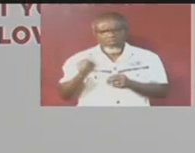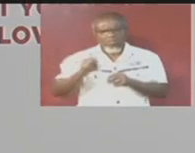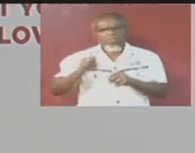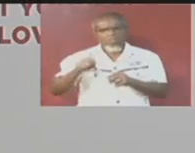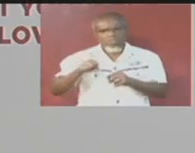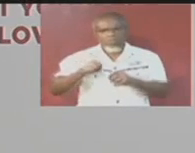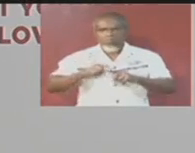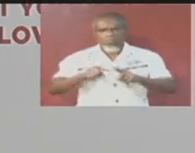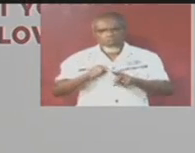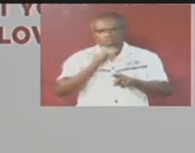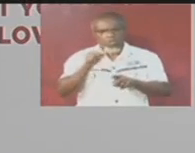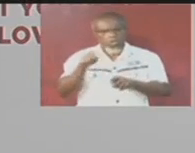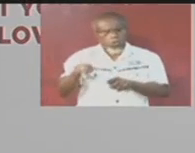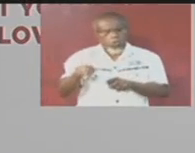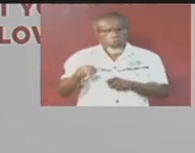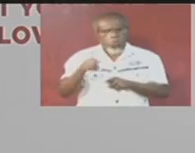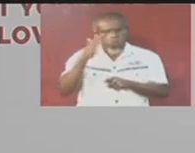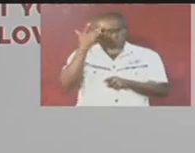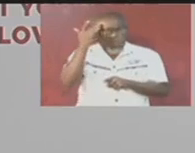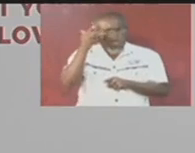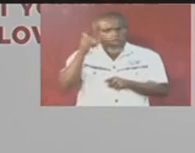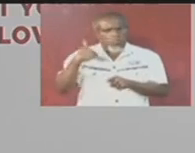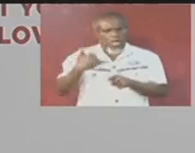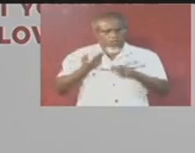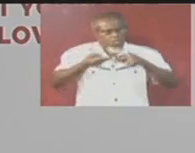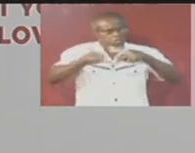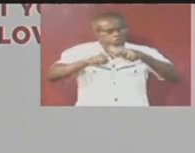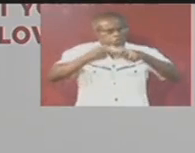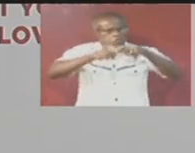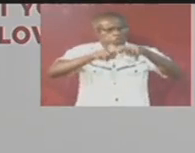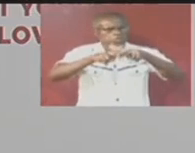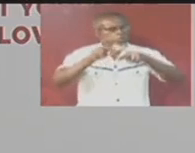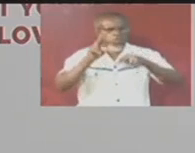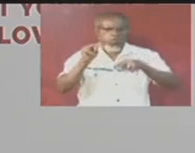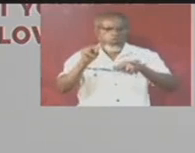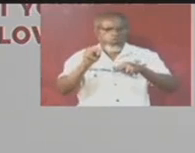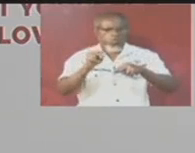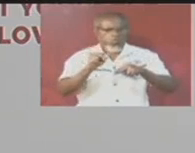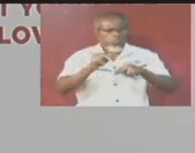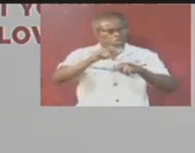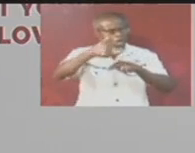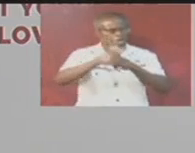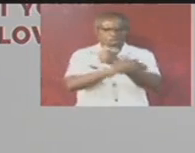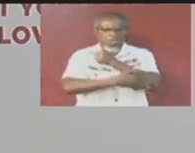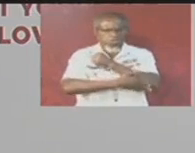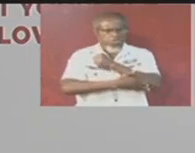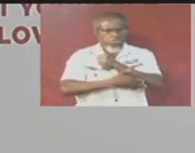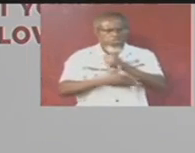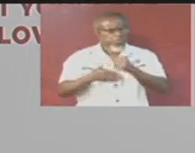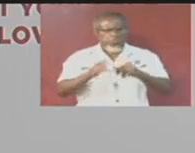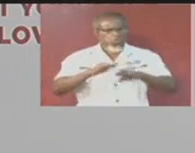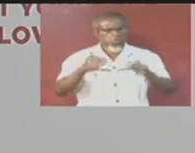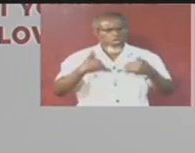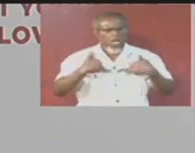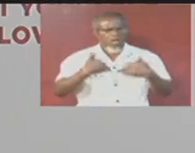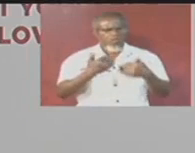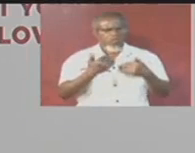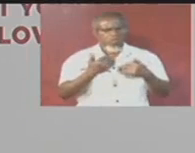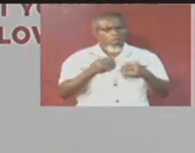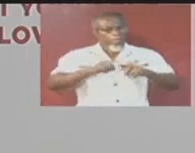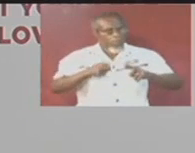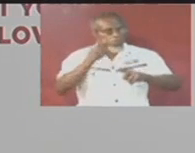altogether persuaded that that is the case. They don't have that problem in India and in Brazil and those places, and